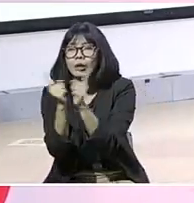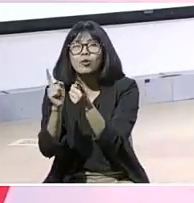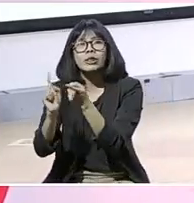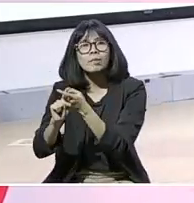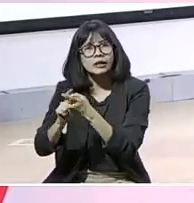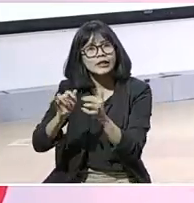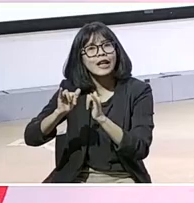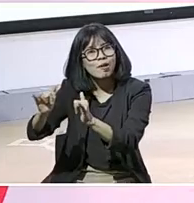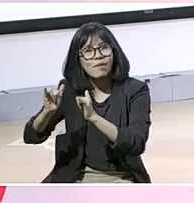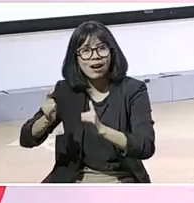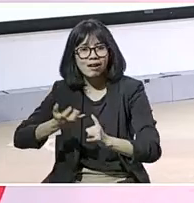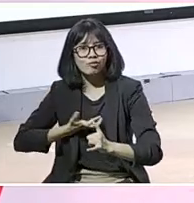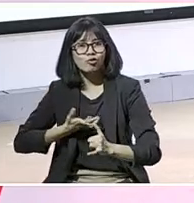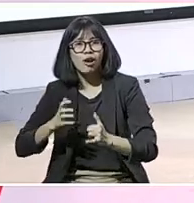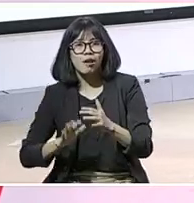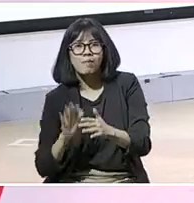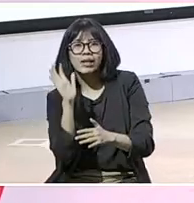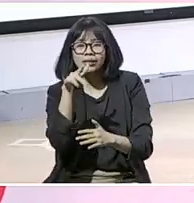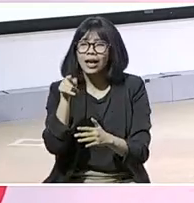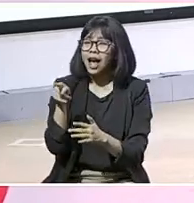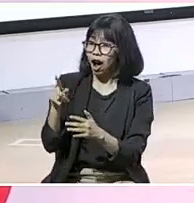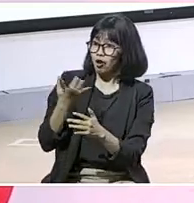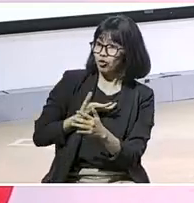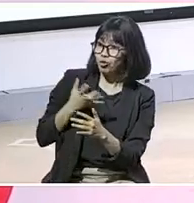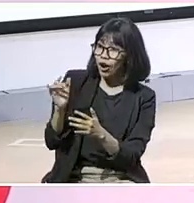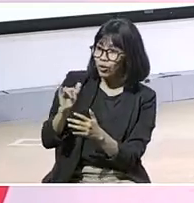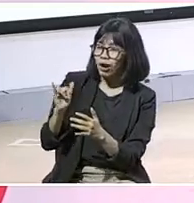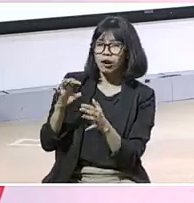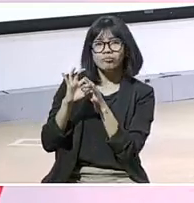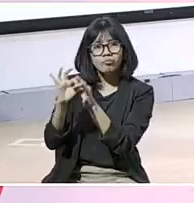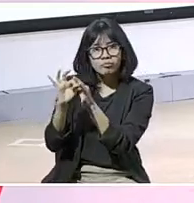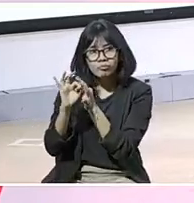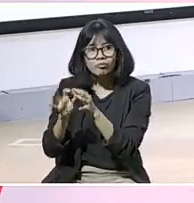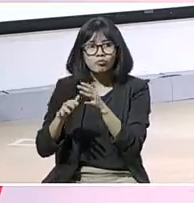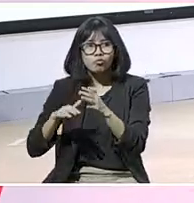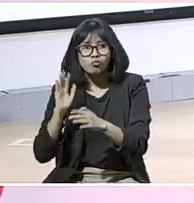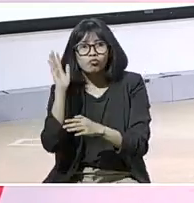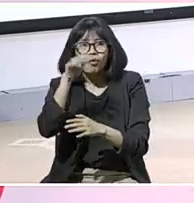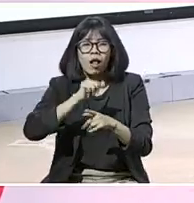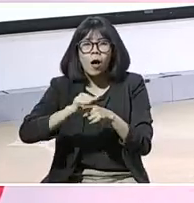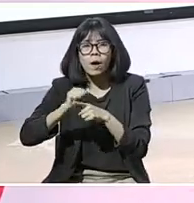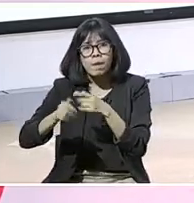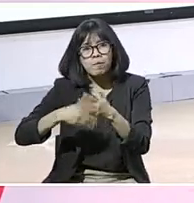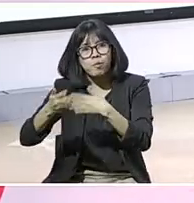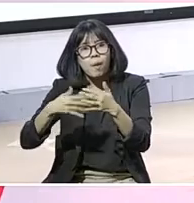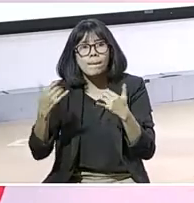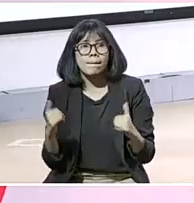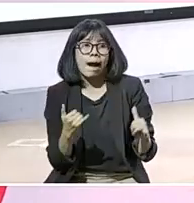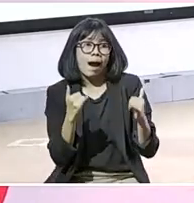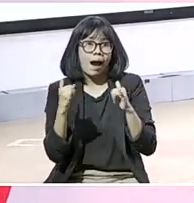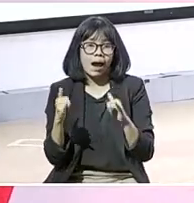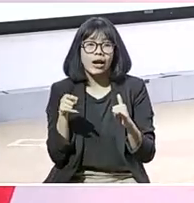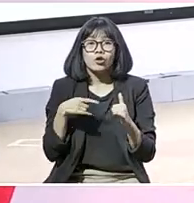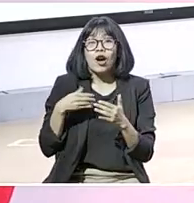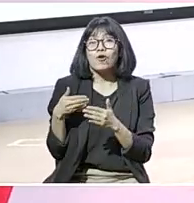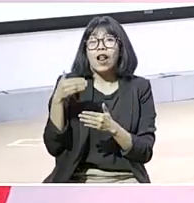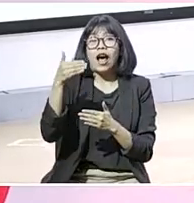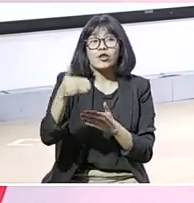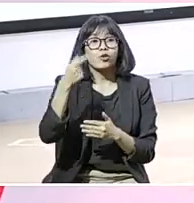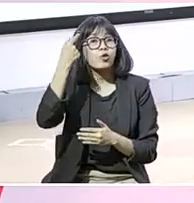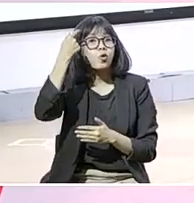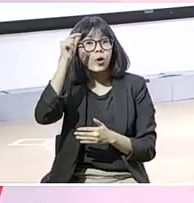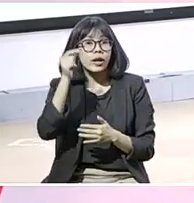I can go play college ball. I wasn't even thinking professionally at that point. And then when I went to the University of